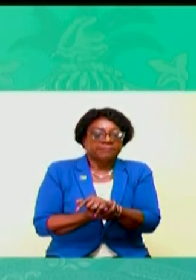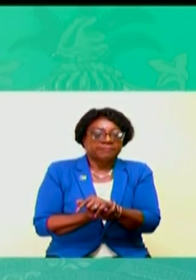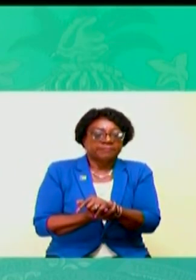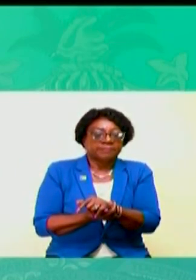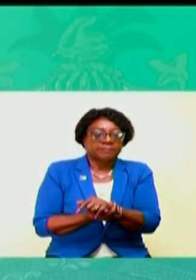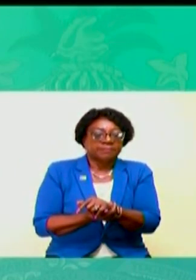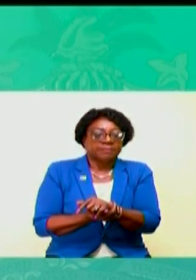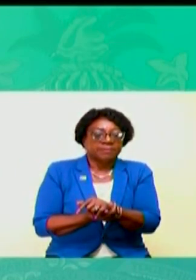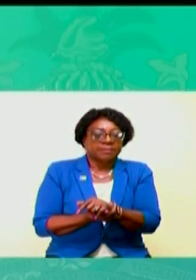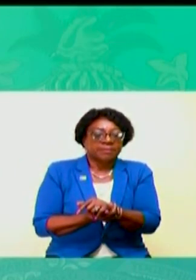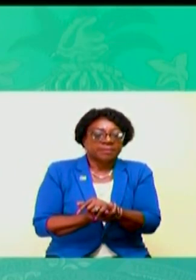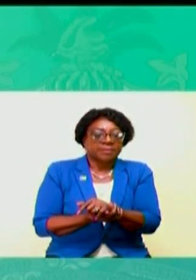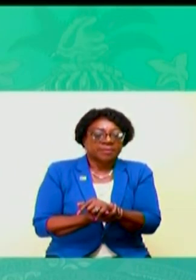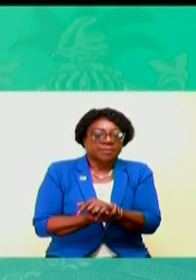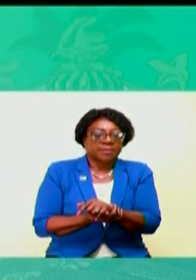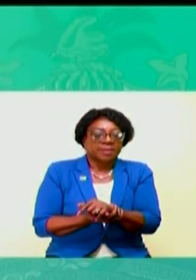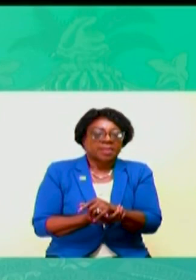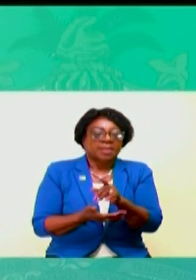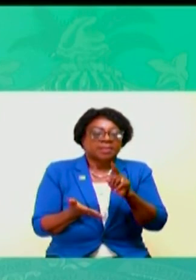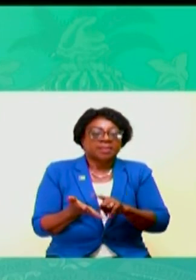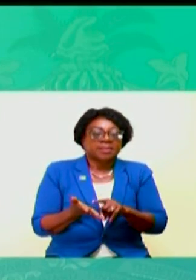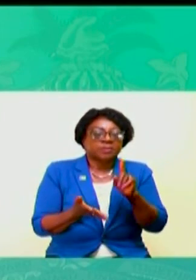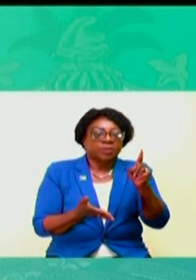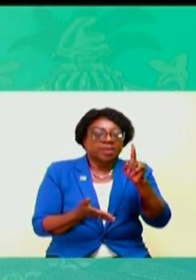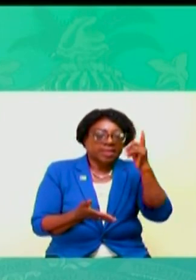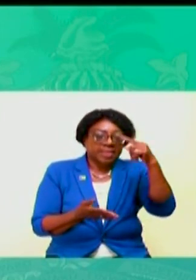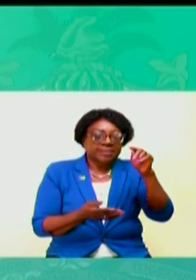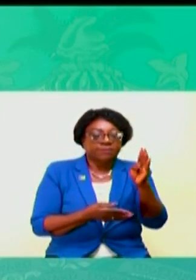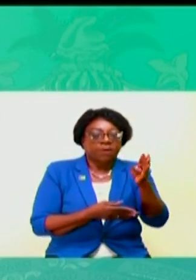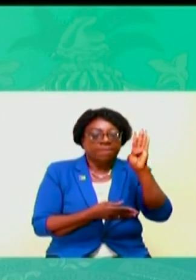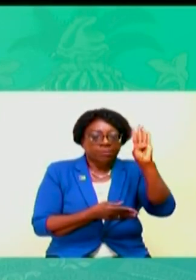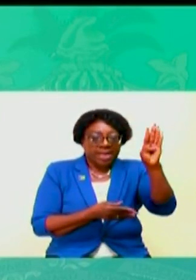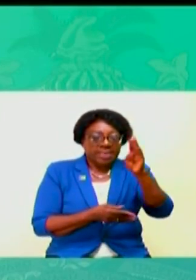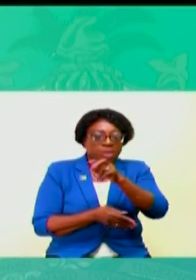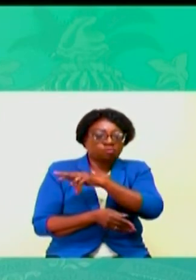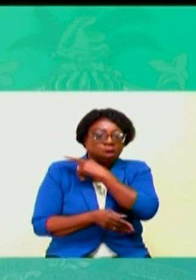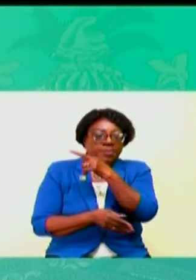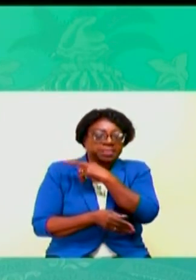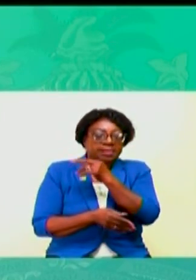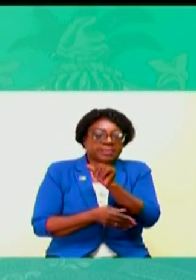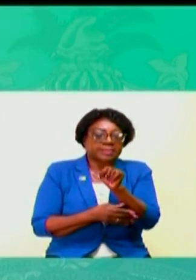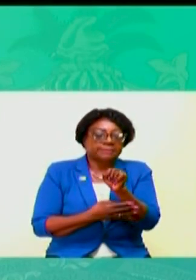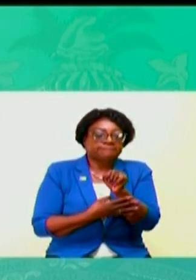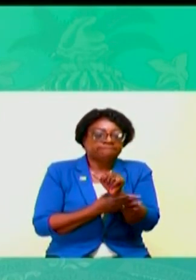This one, Mr. Deputy Speaker, is for Big Bad Brad.